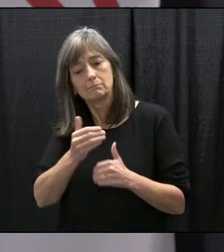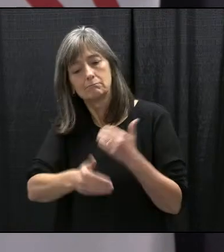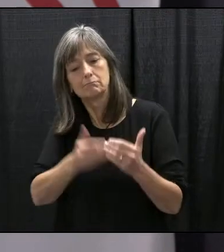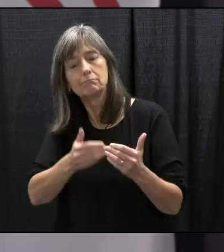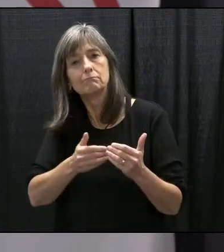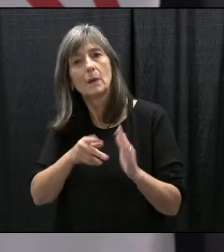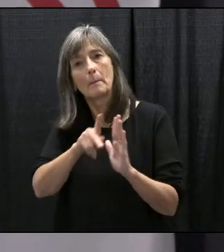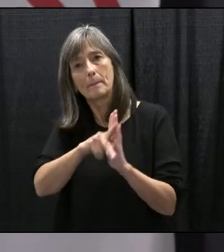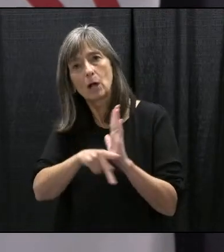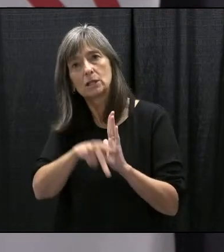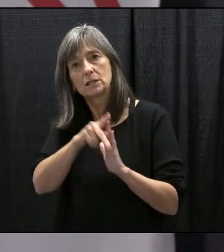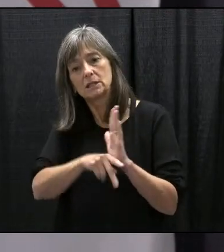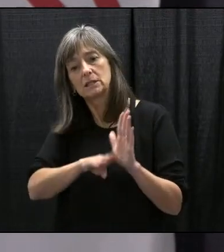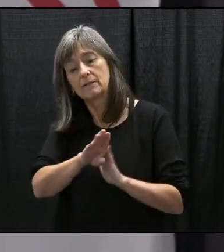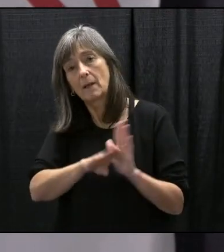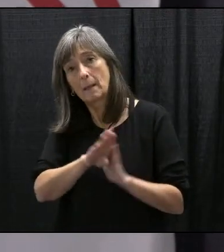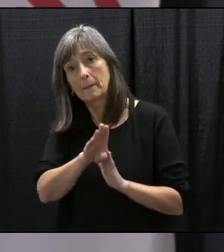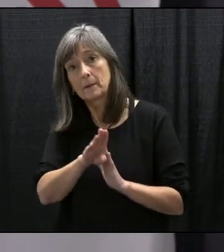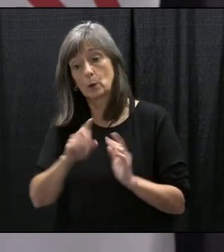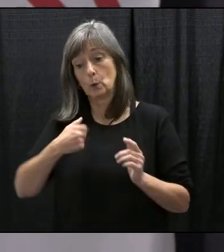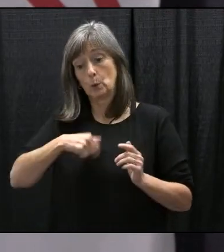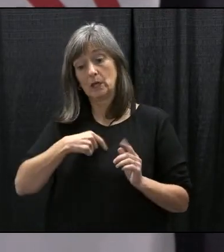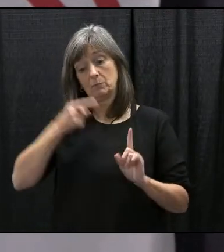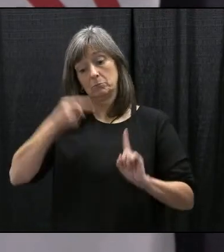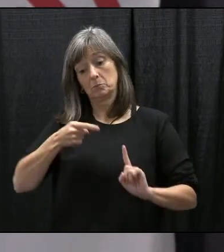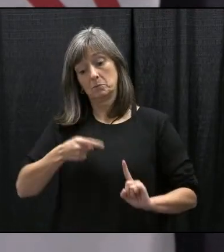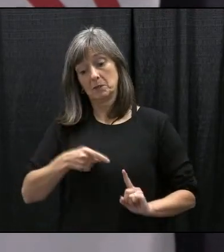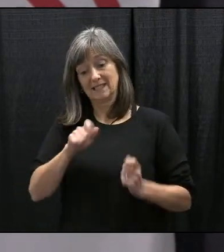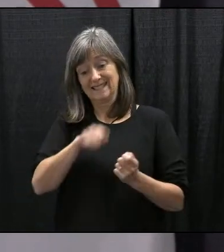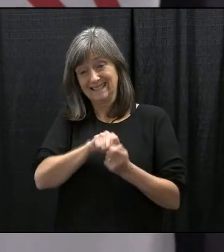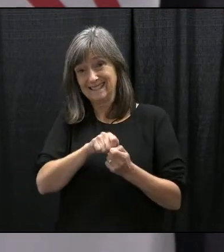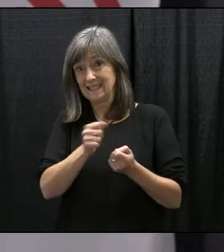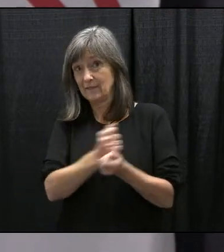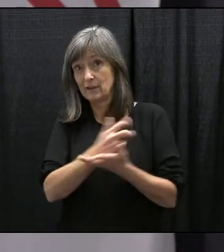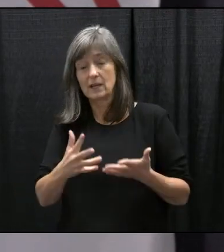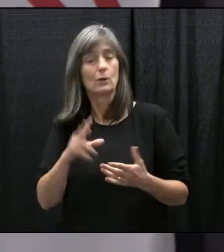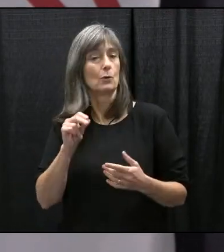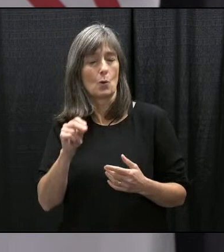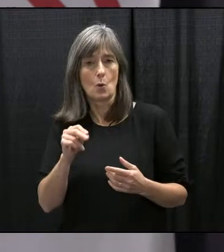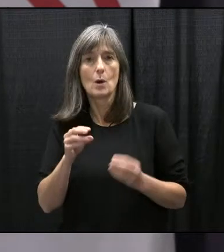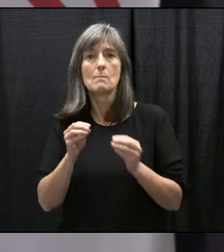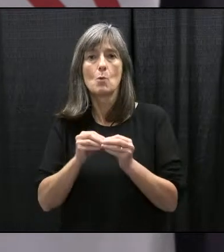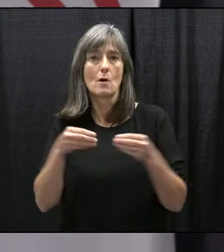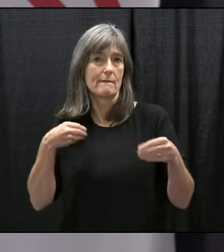prescribing specific requirements in the legislation today. It provides a broad focus on